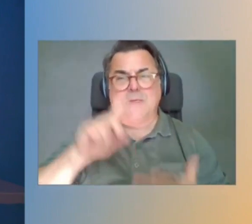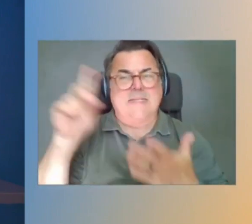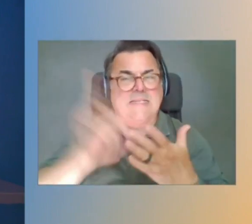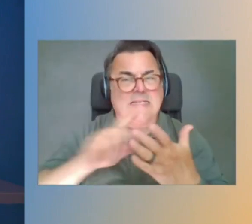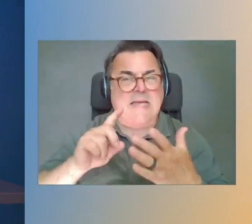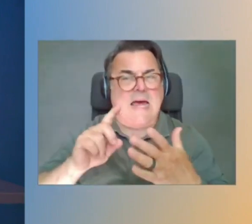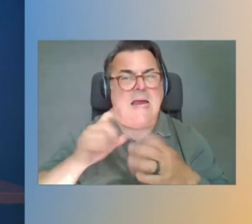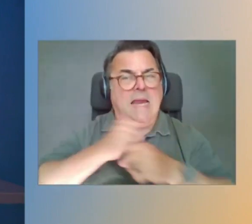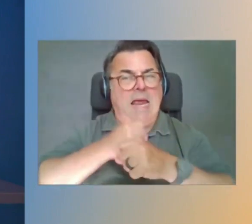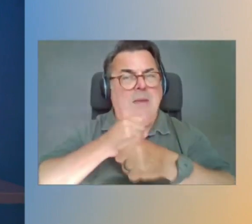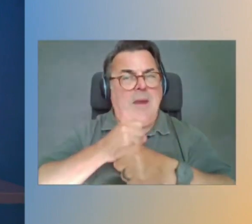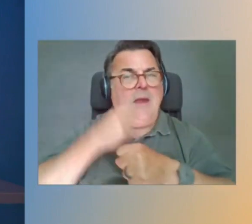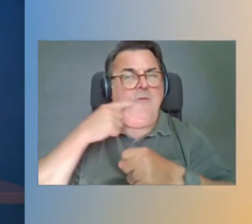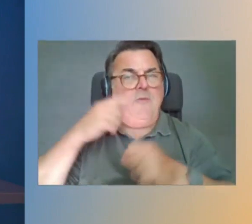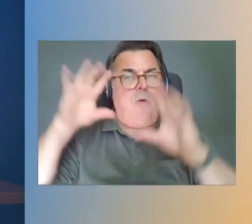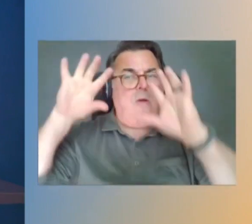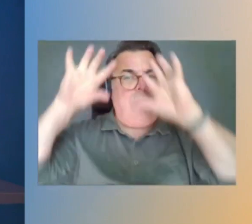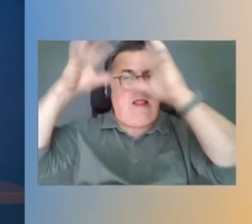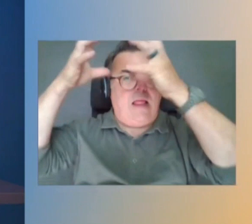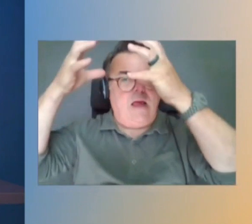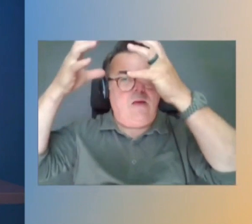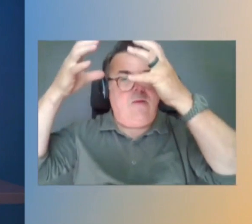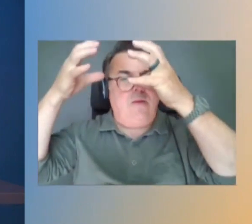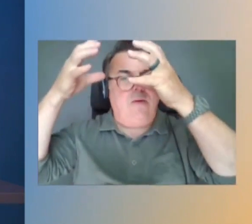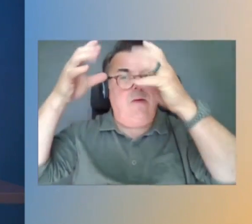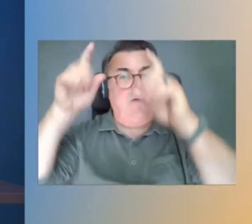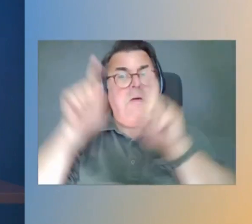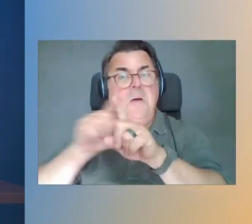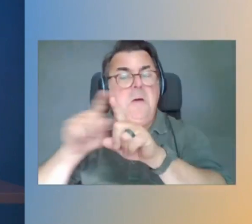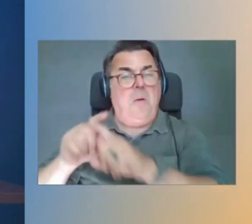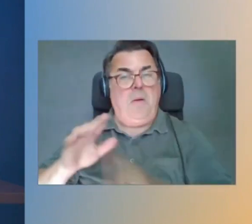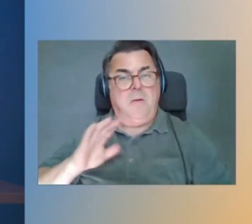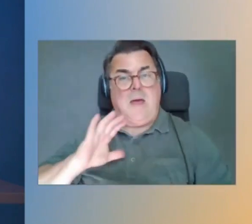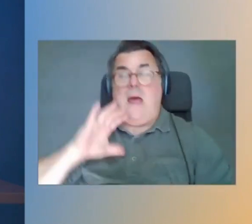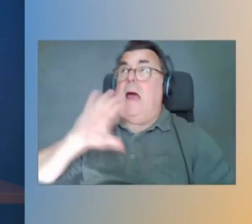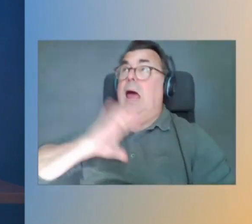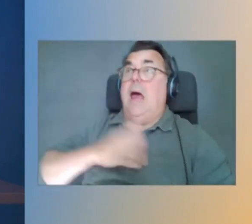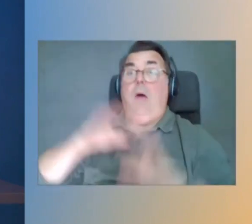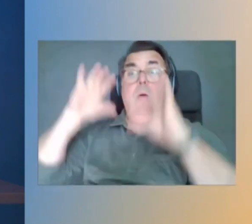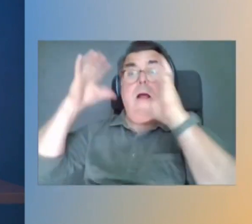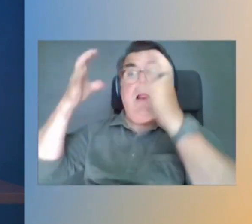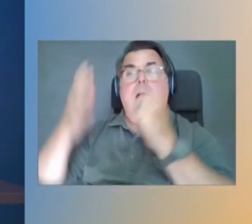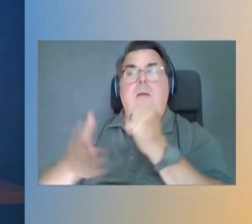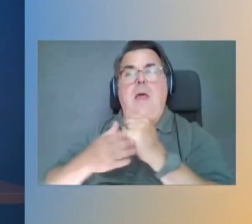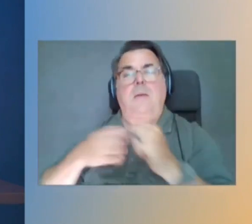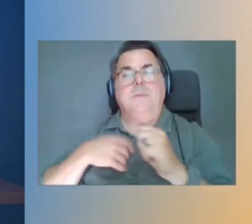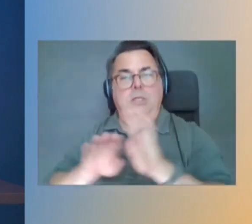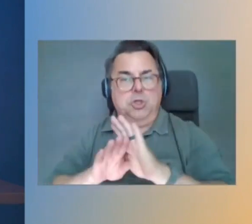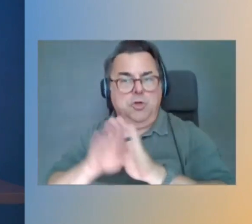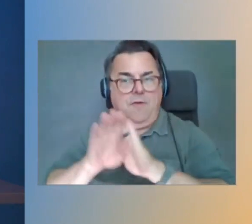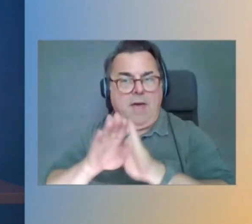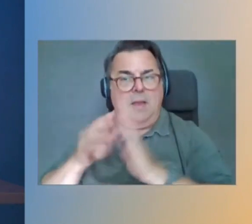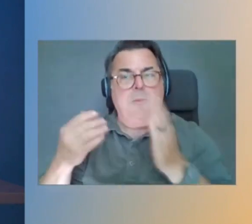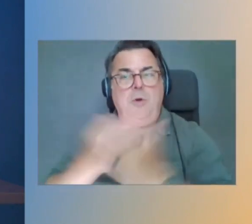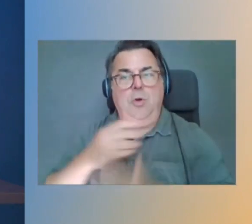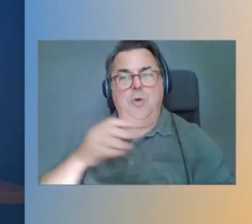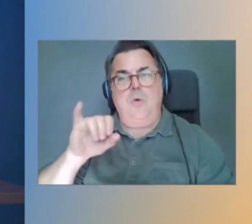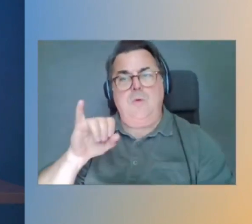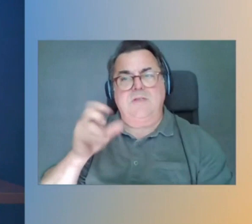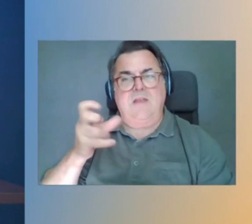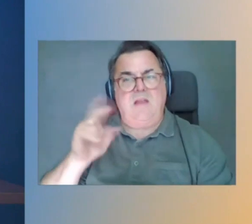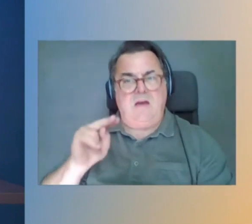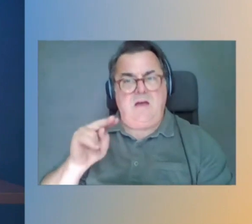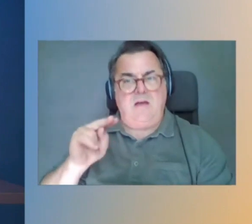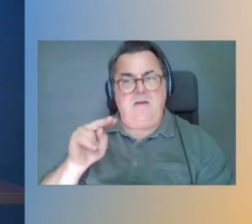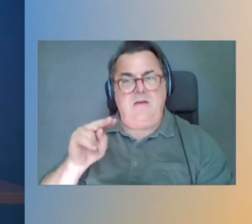in particular. But we also use our own cloud to actually develop that silicon itself. So I'm really excited to be joined by two